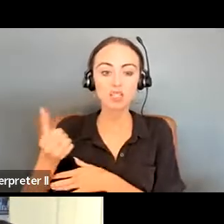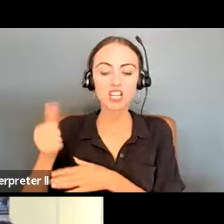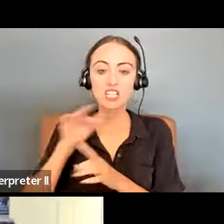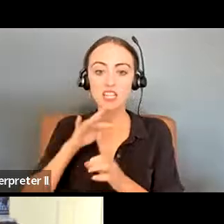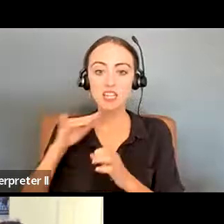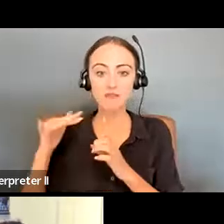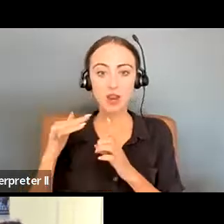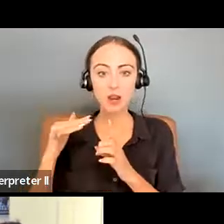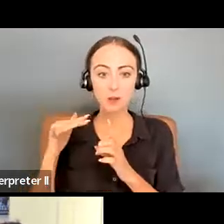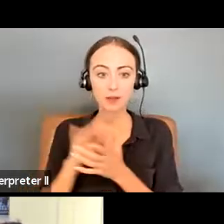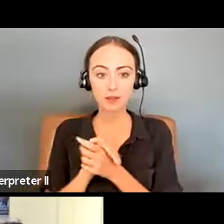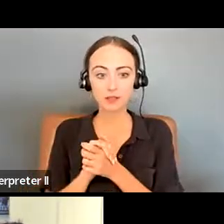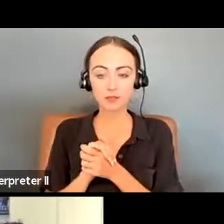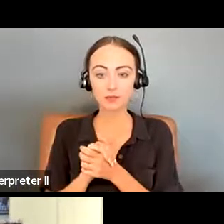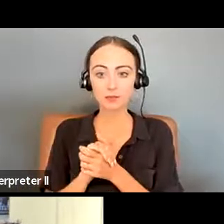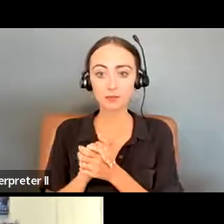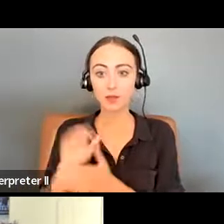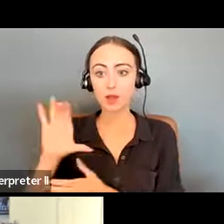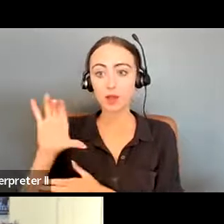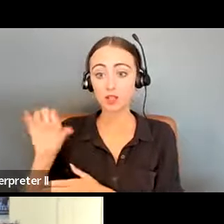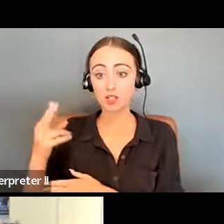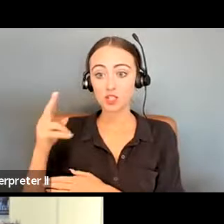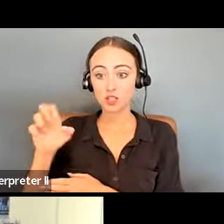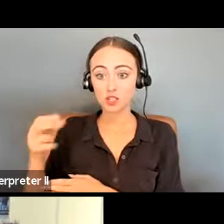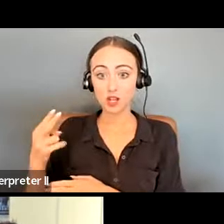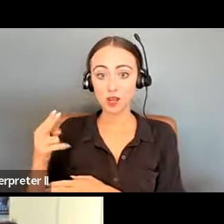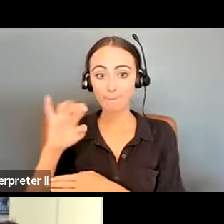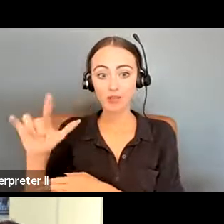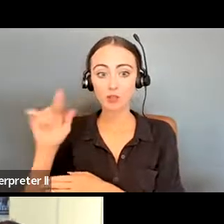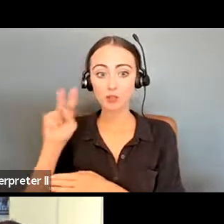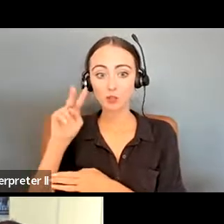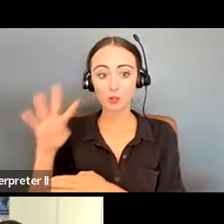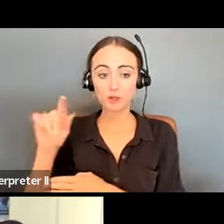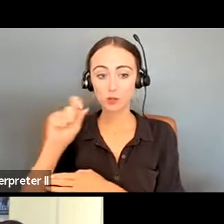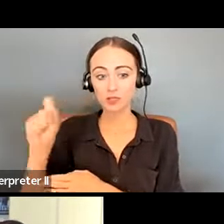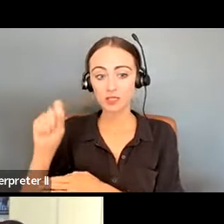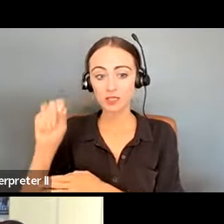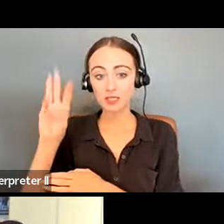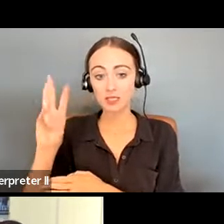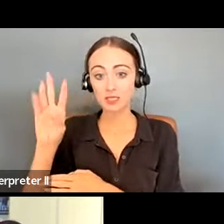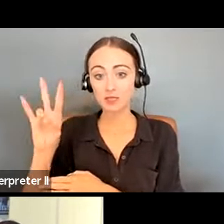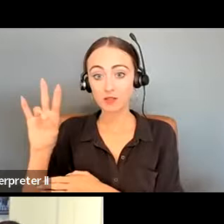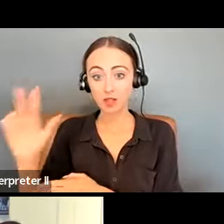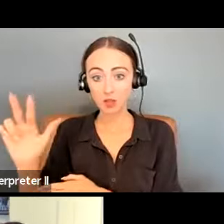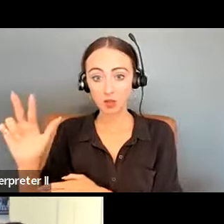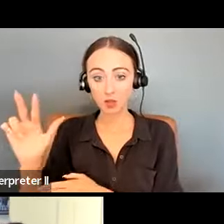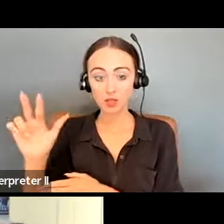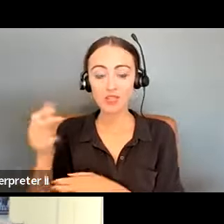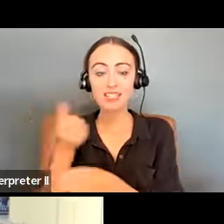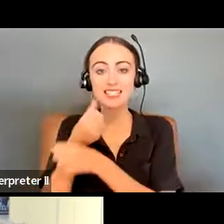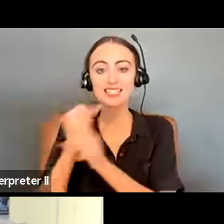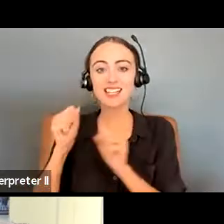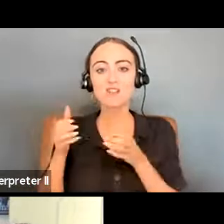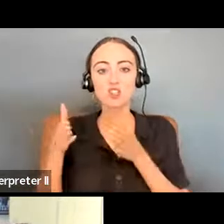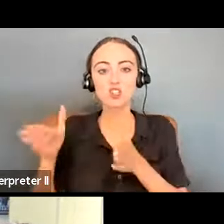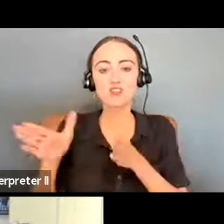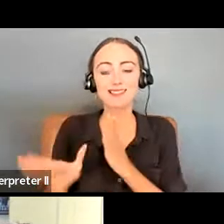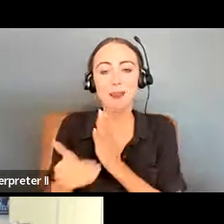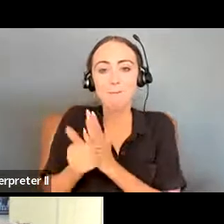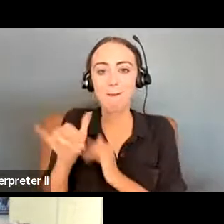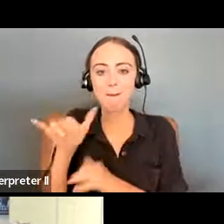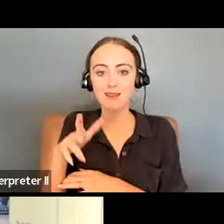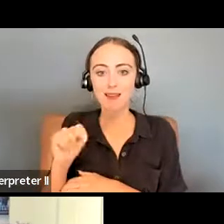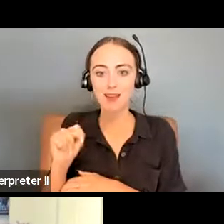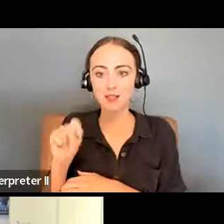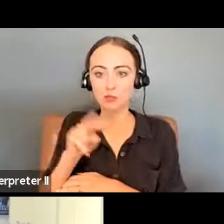by Councilmember Mary Che. It's Bill 24-673, Safer Streets Amendment Act of 2022. Councilmember